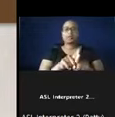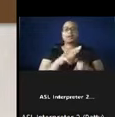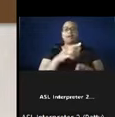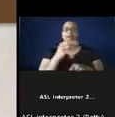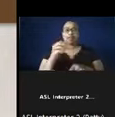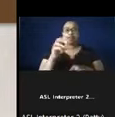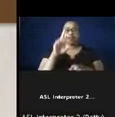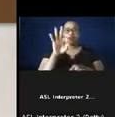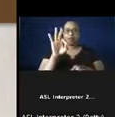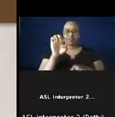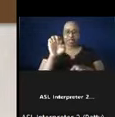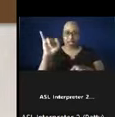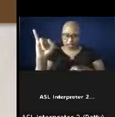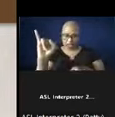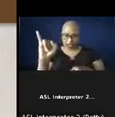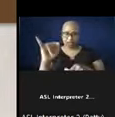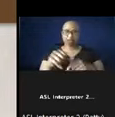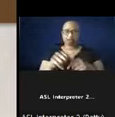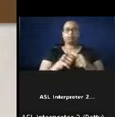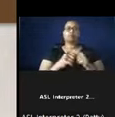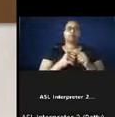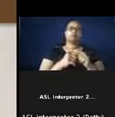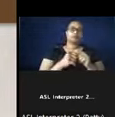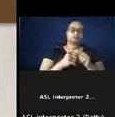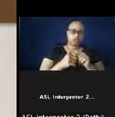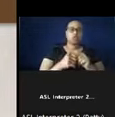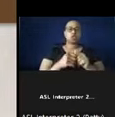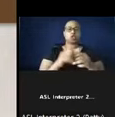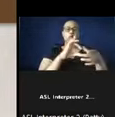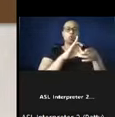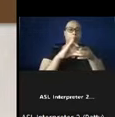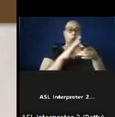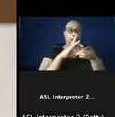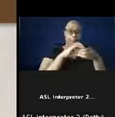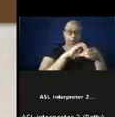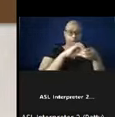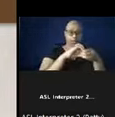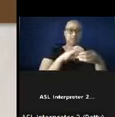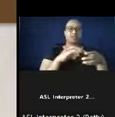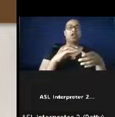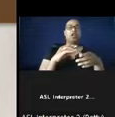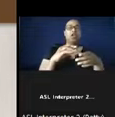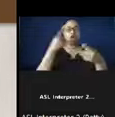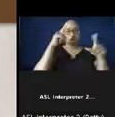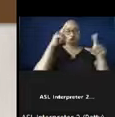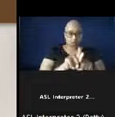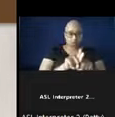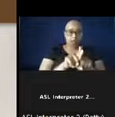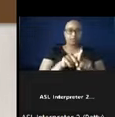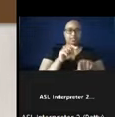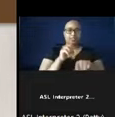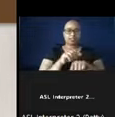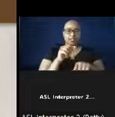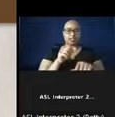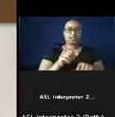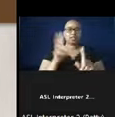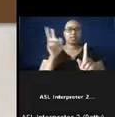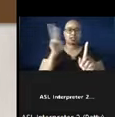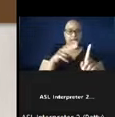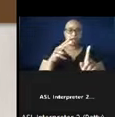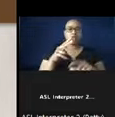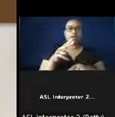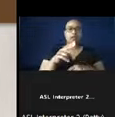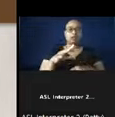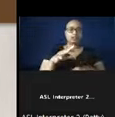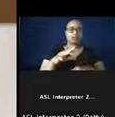this quickly. So cooperative agreement, like I said, assigned space to Montgomery County and GPAC, or Glen Echo Park Partnership